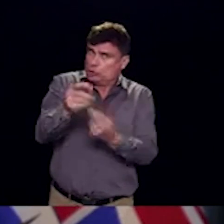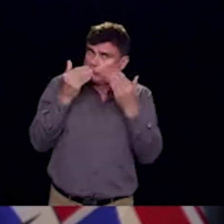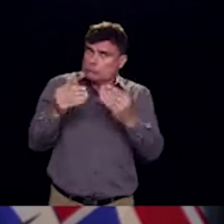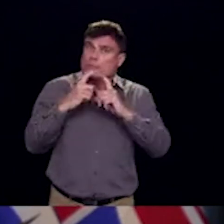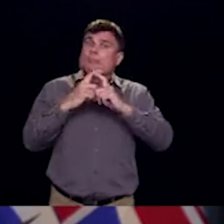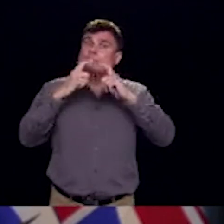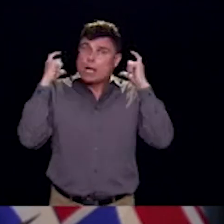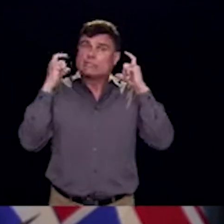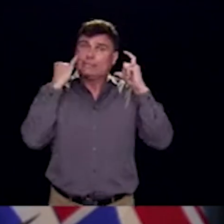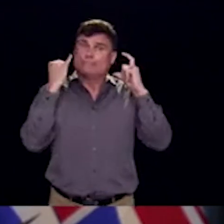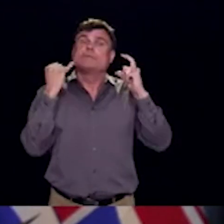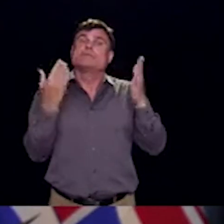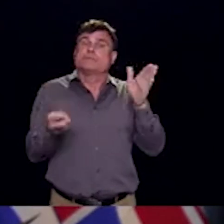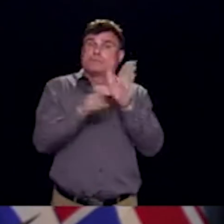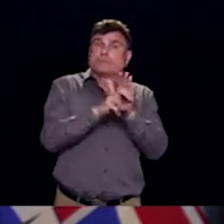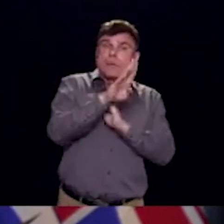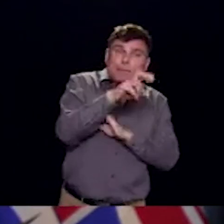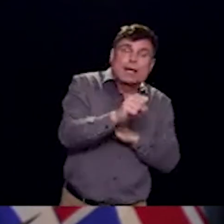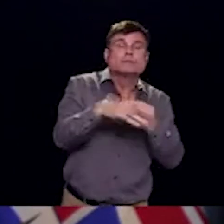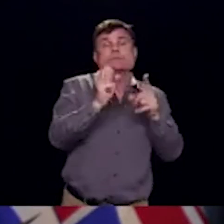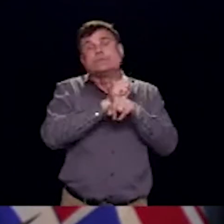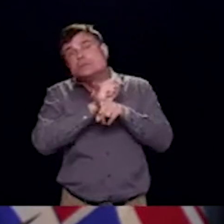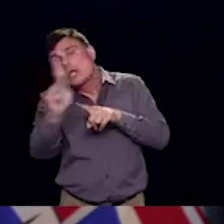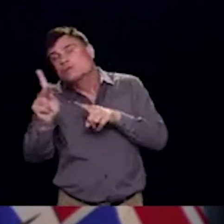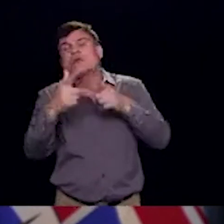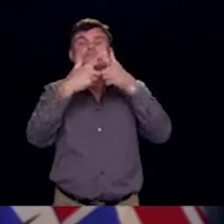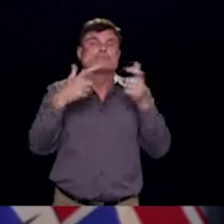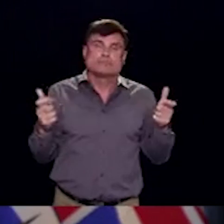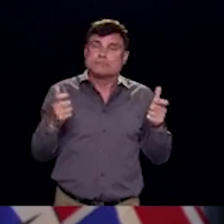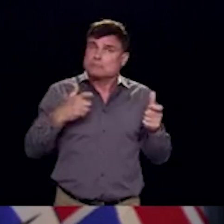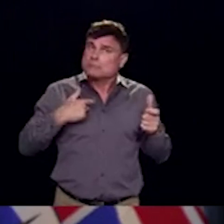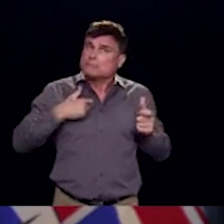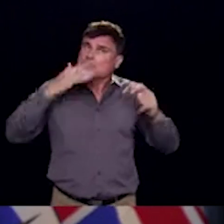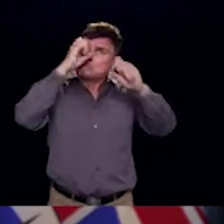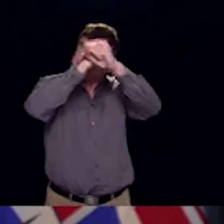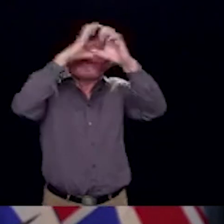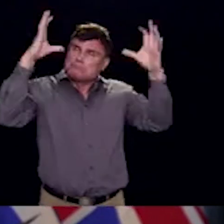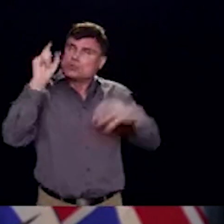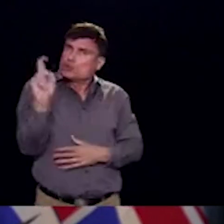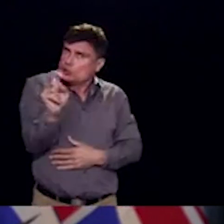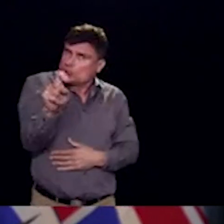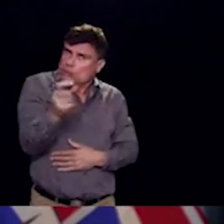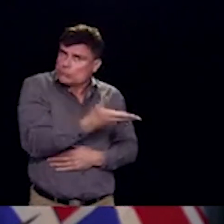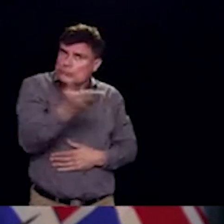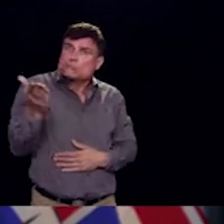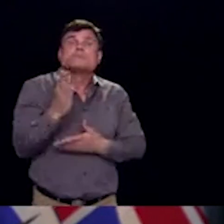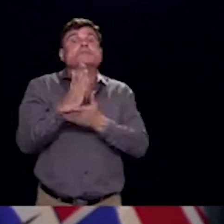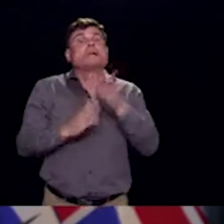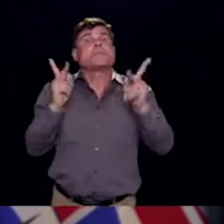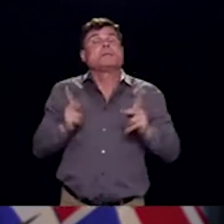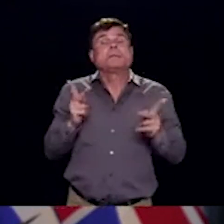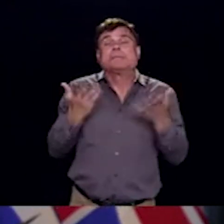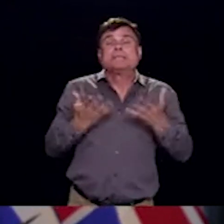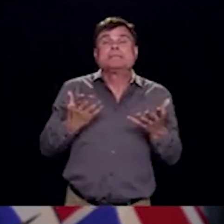this before, is there are some people for whom mask wearing is not a viable option because of medical issues,